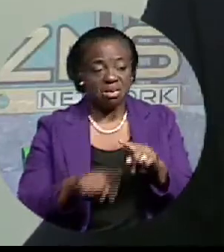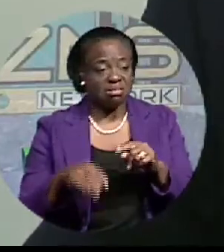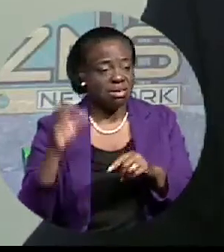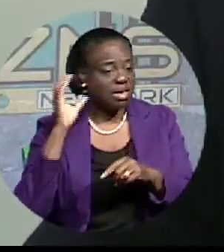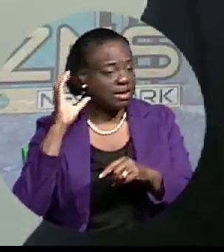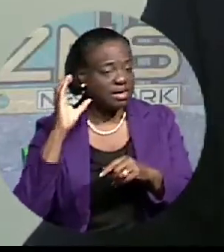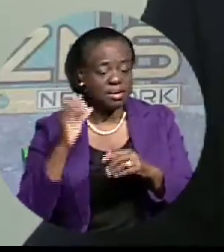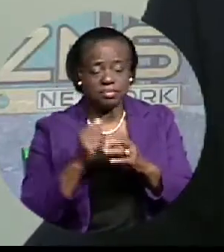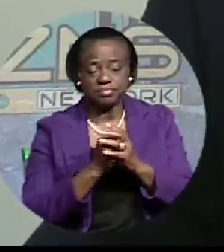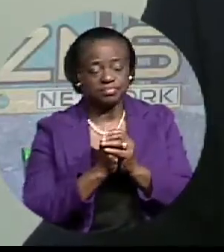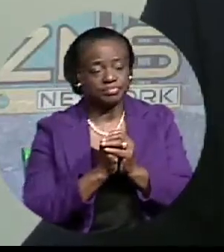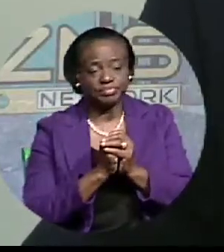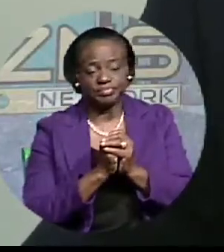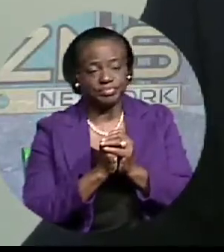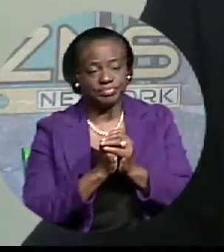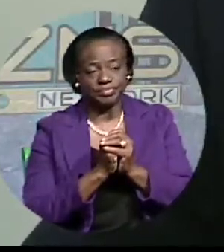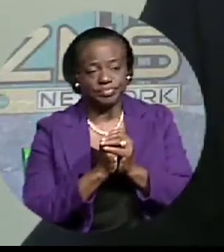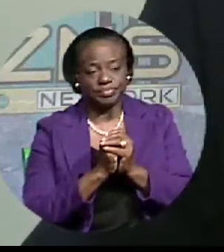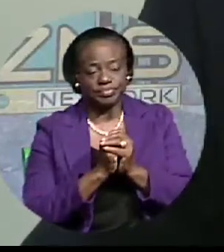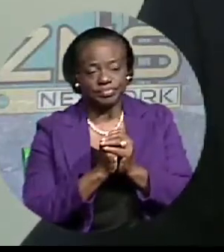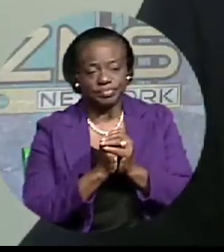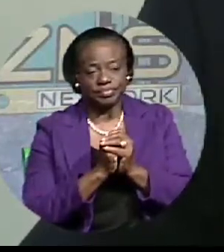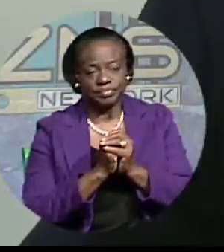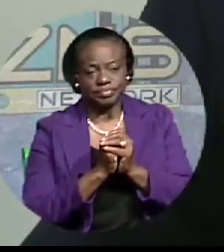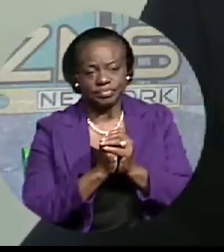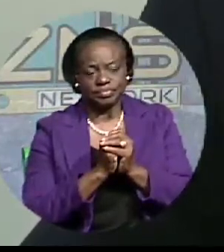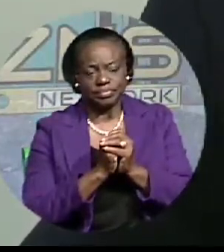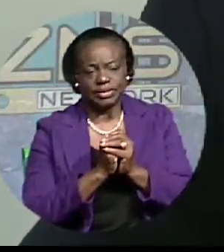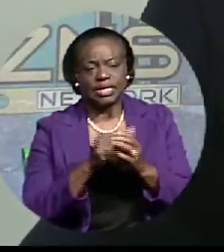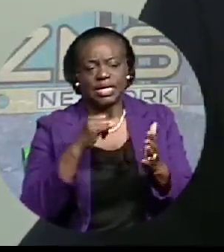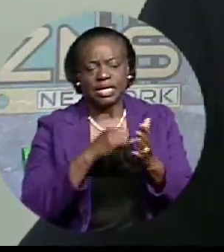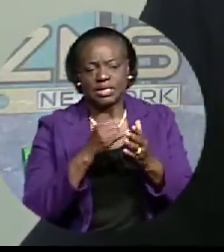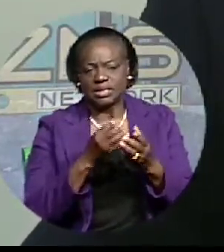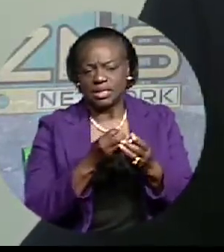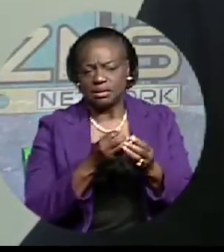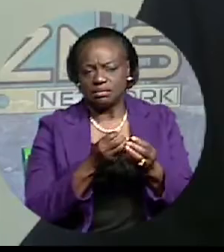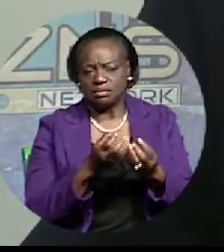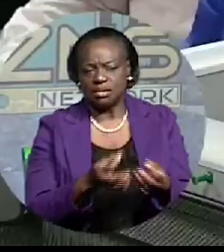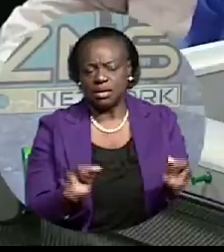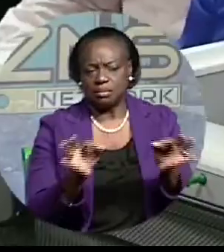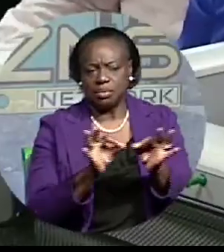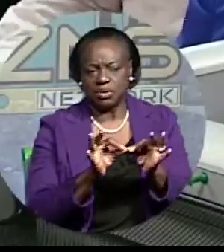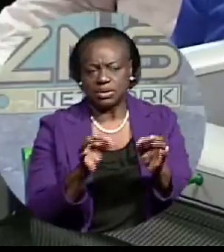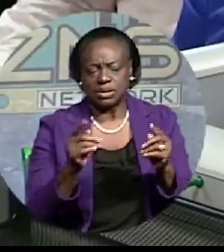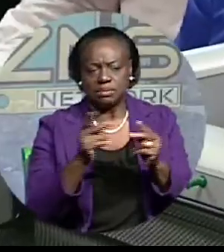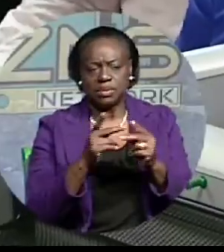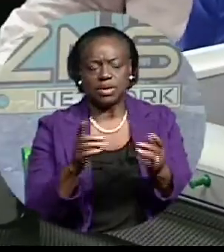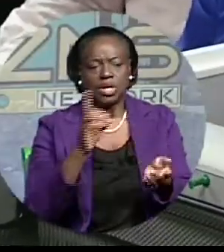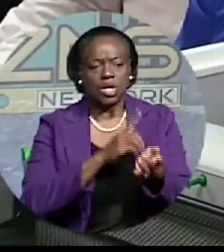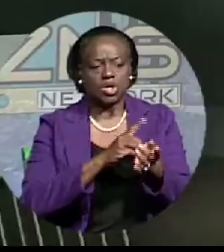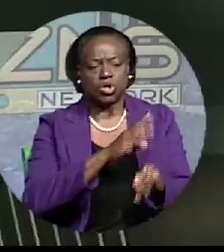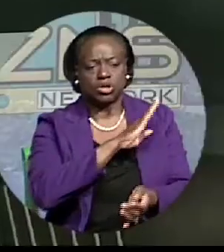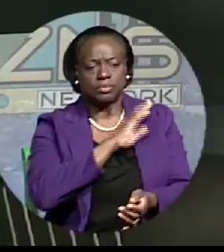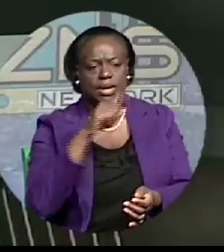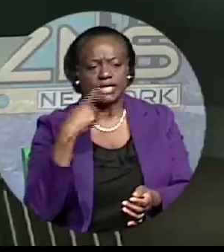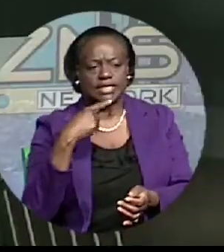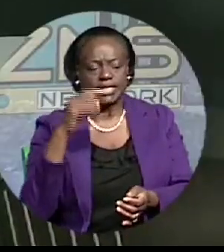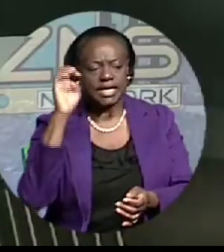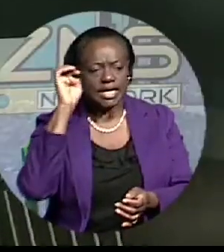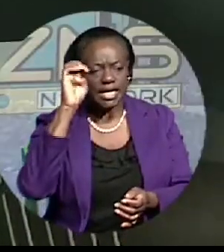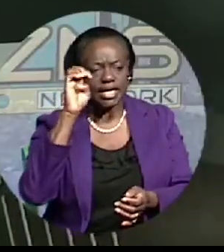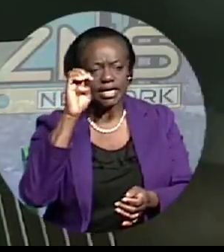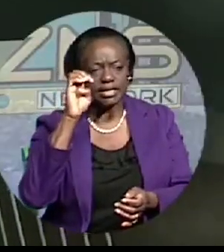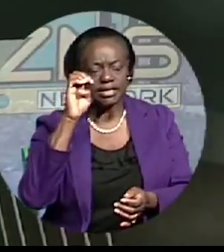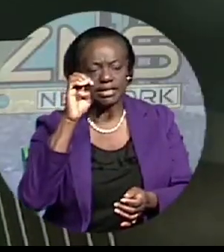it very easy for small businesses who don't often employ a full-time accountant. Dr. Brash said he is